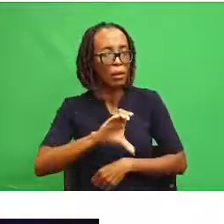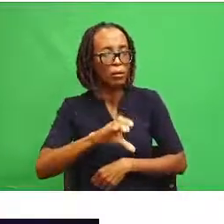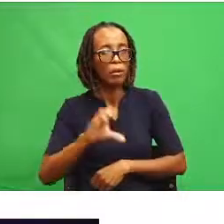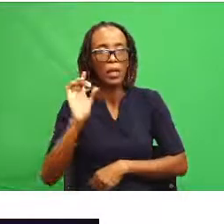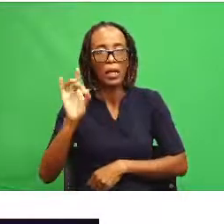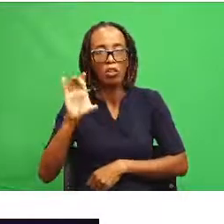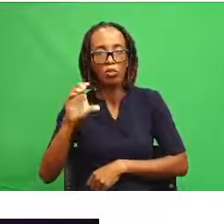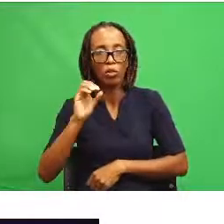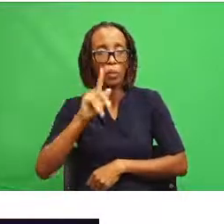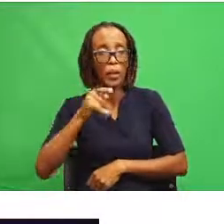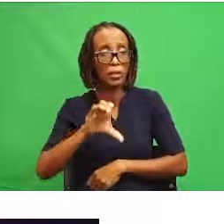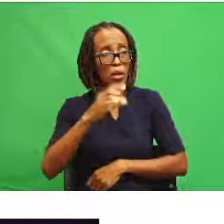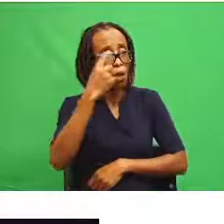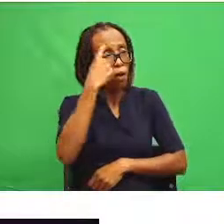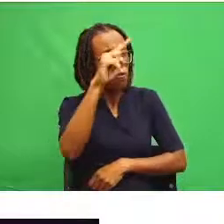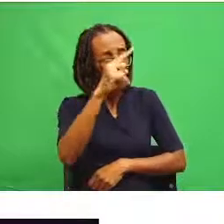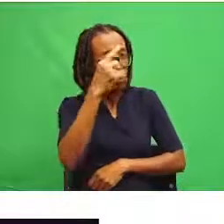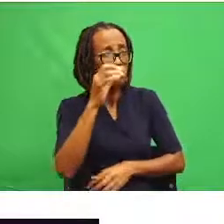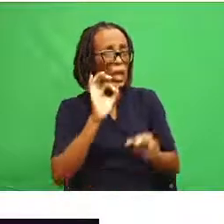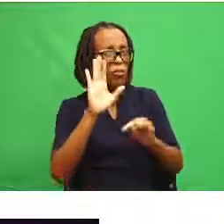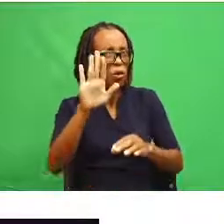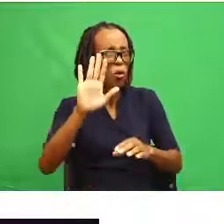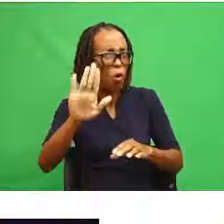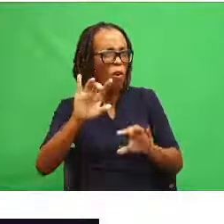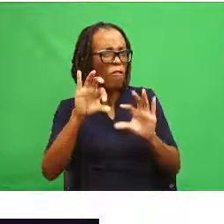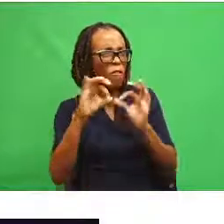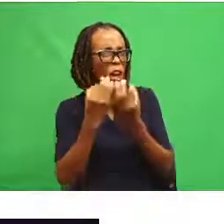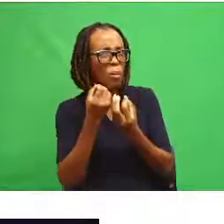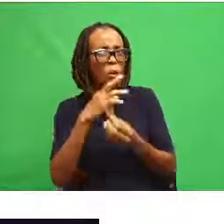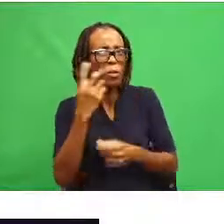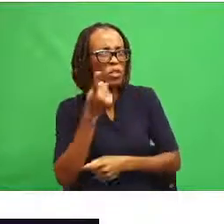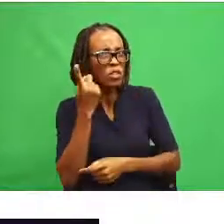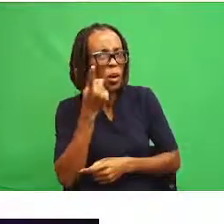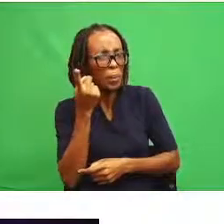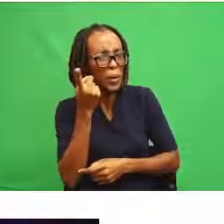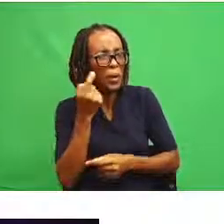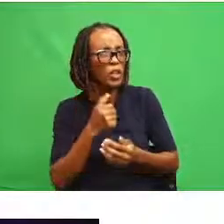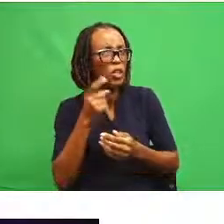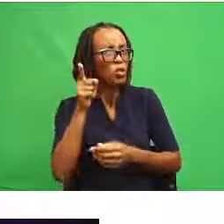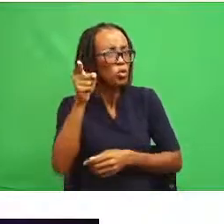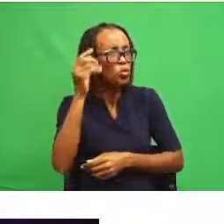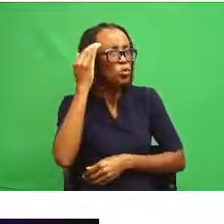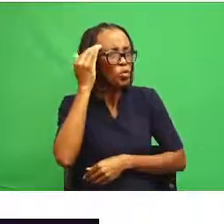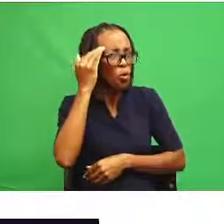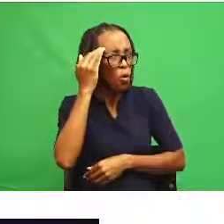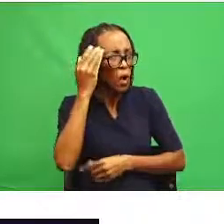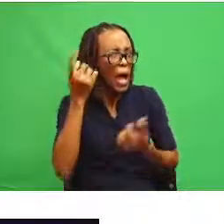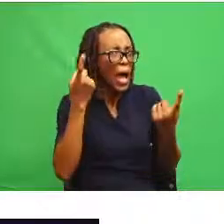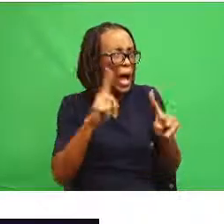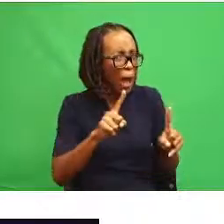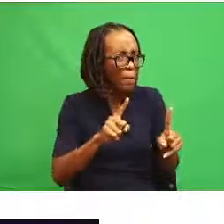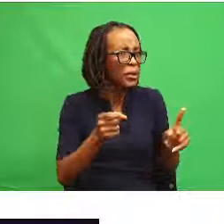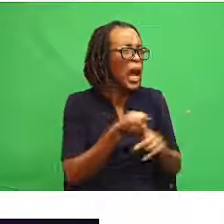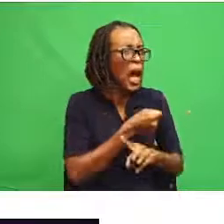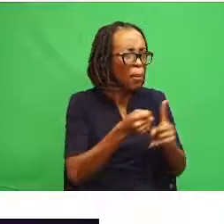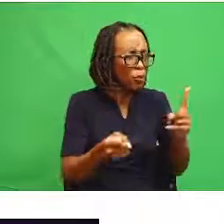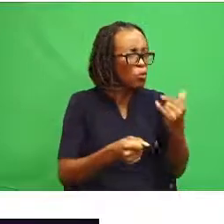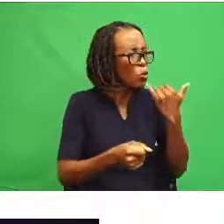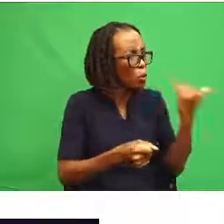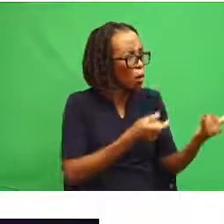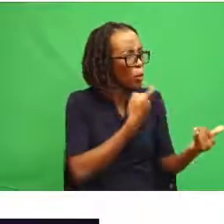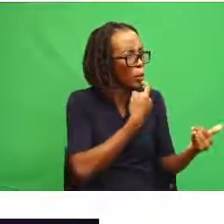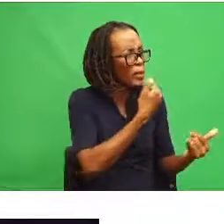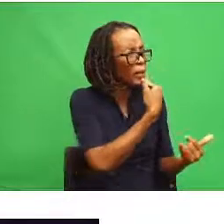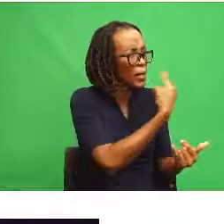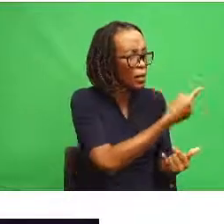800-6742. If you suspect that you or someone else or someone you know is a victim of elder abuse,